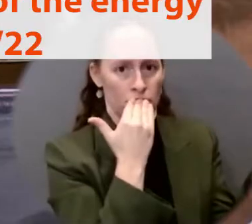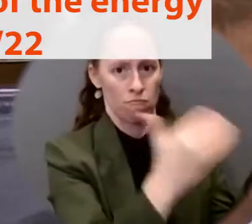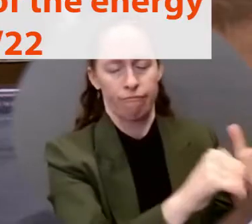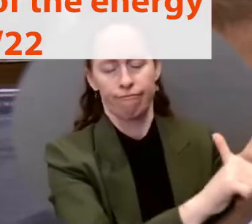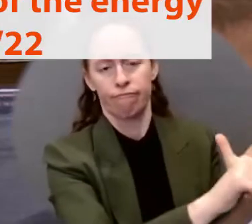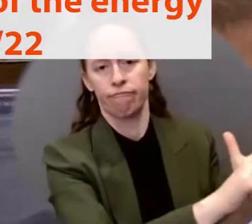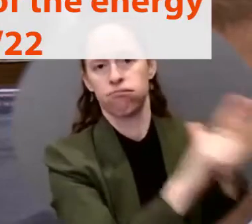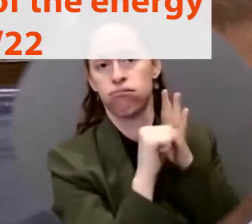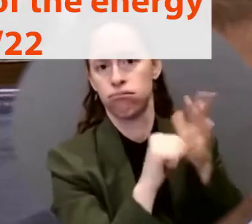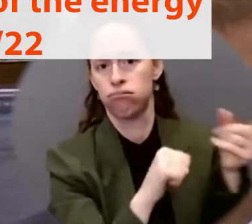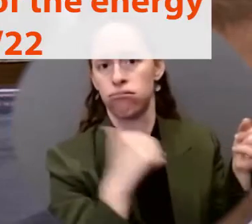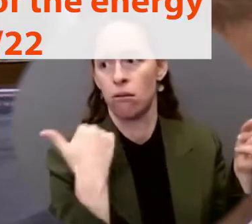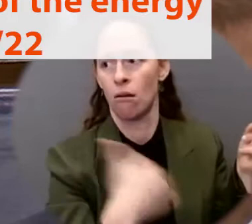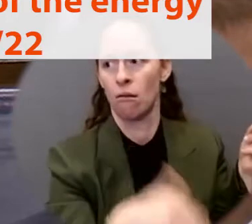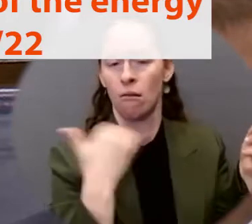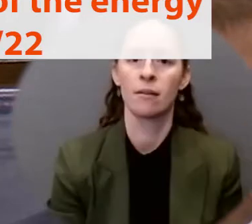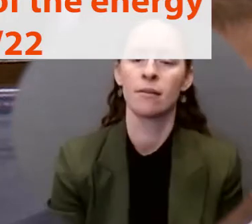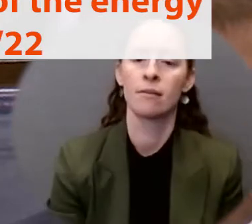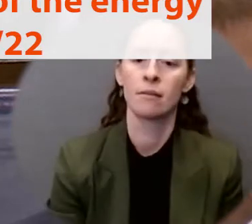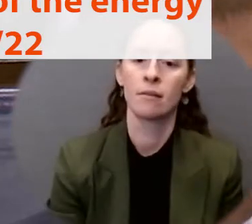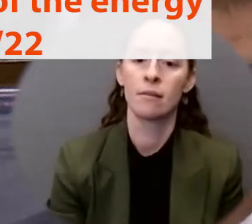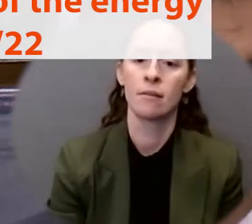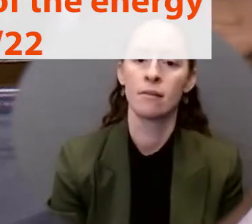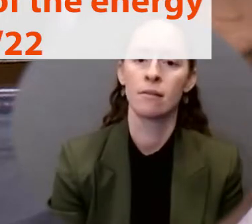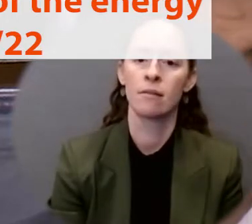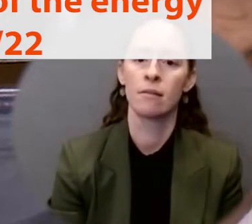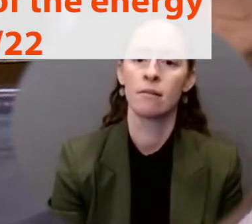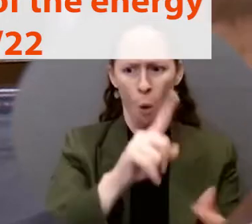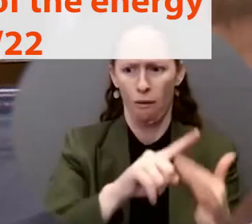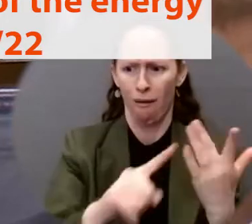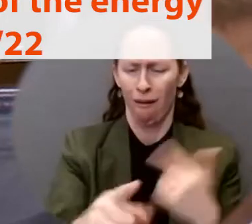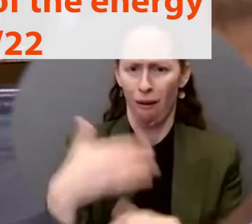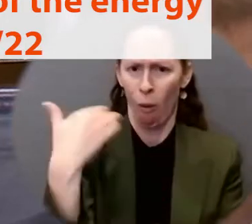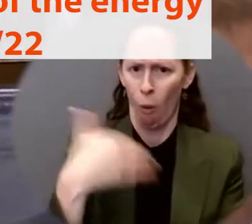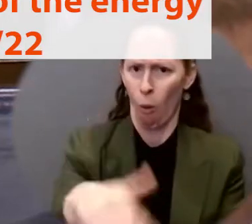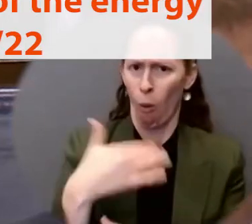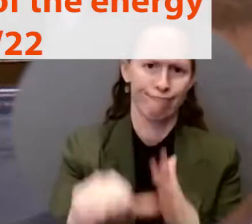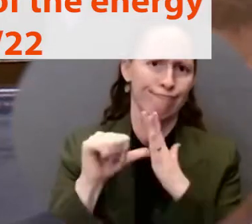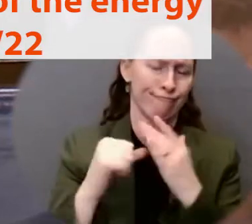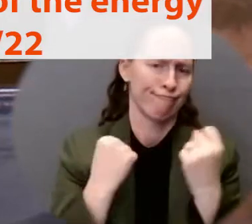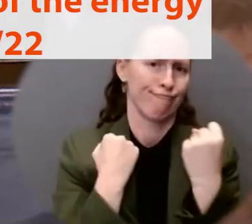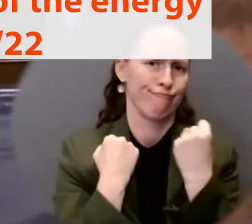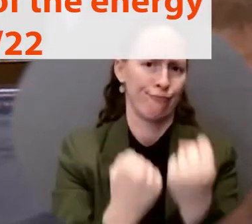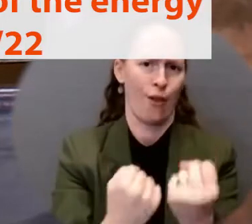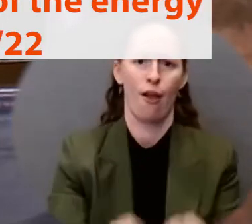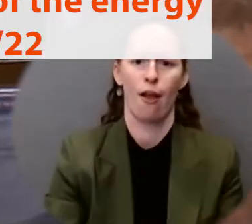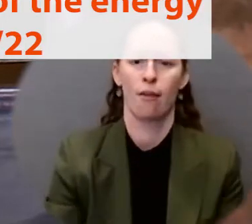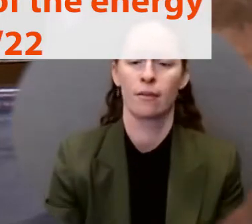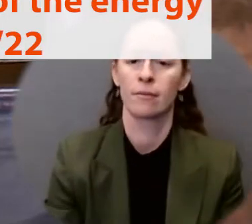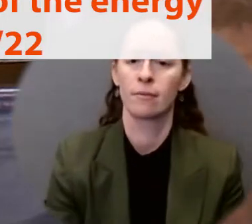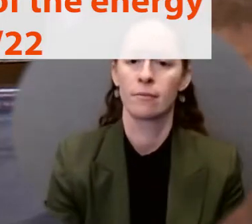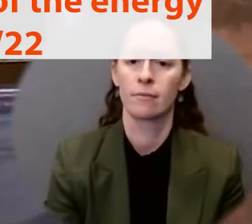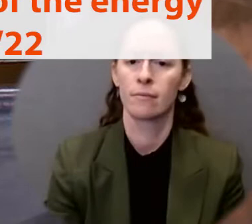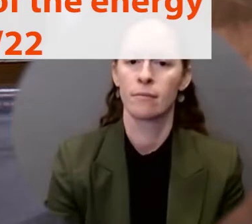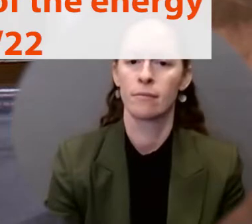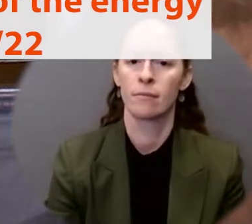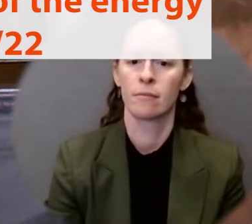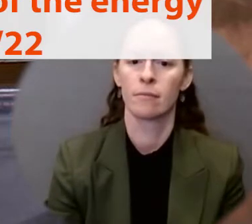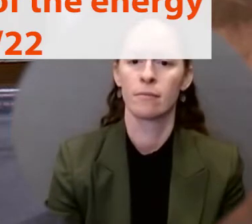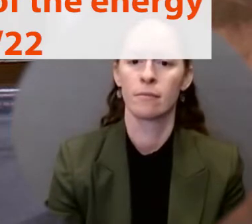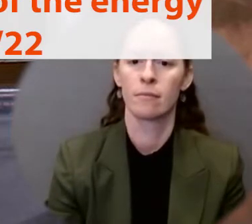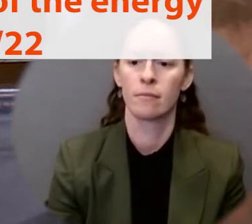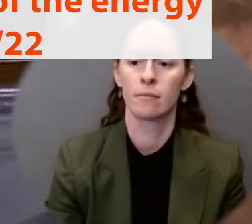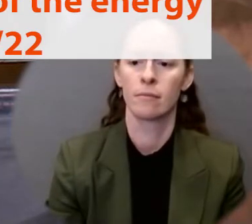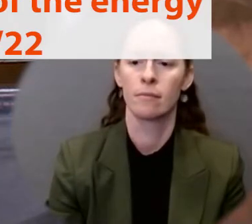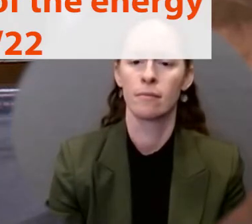is currently bracing for blackouts. They've set ambitious goals, yet in particular, their governor is asking folks there not to charge